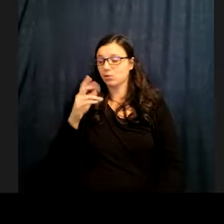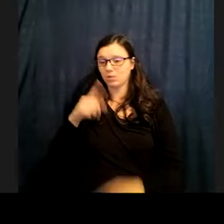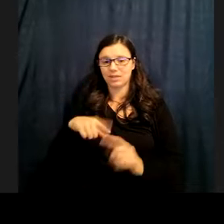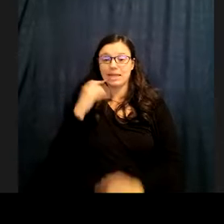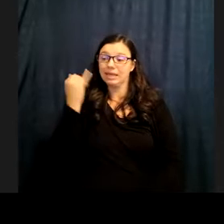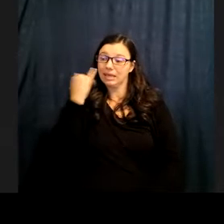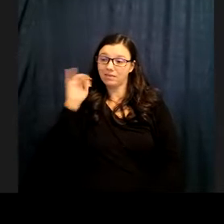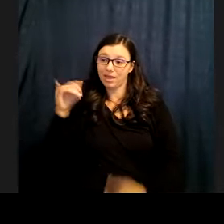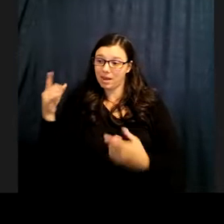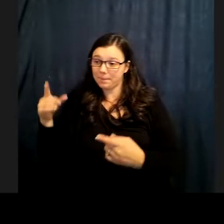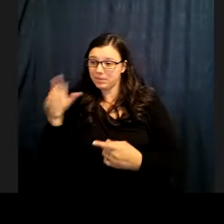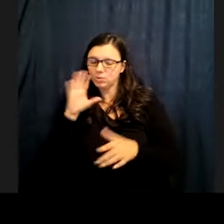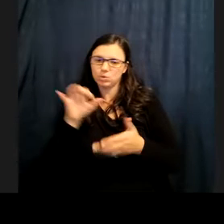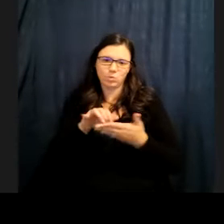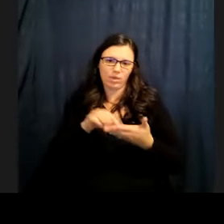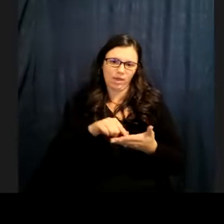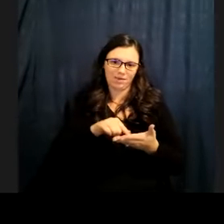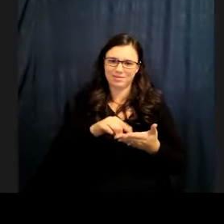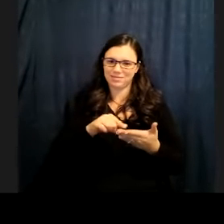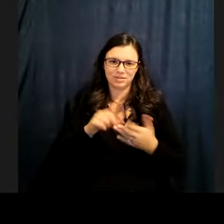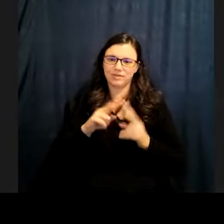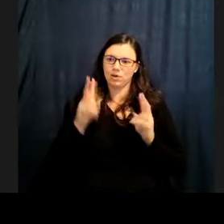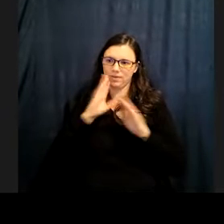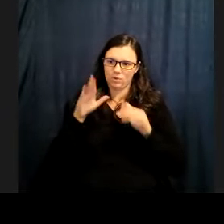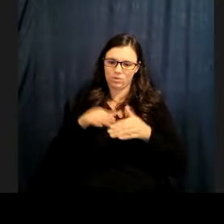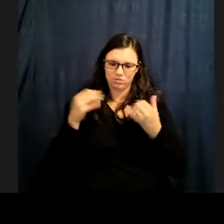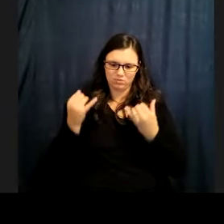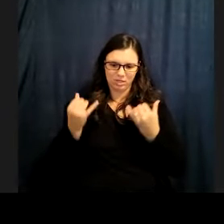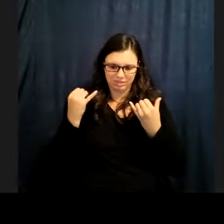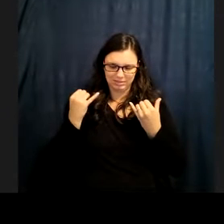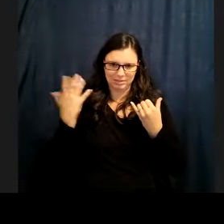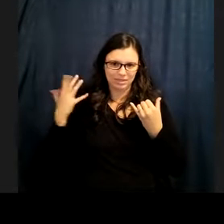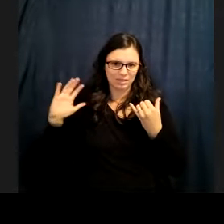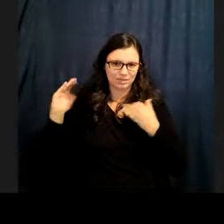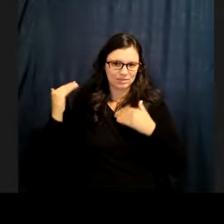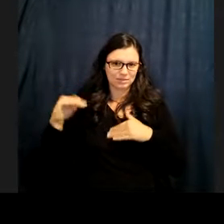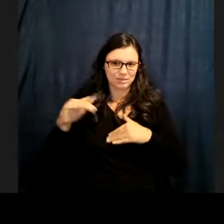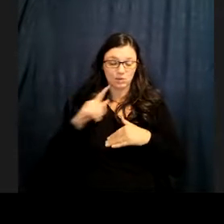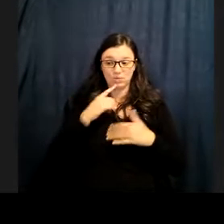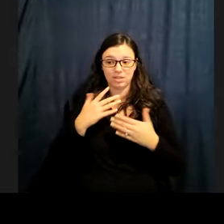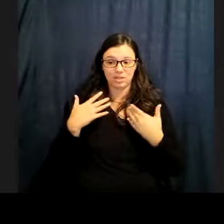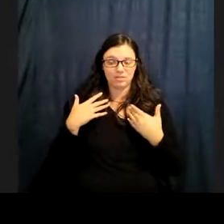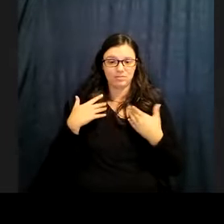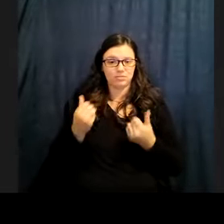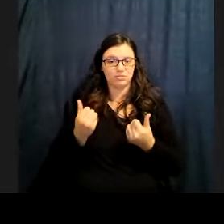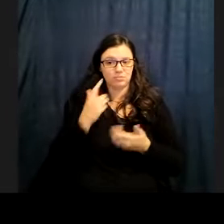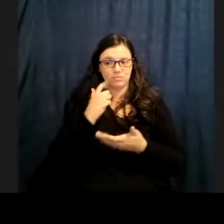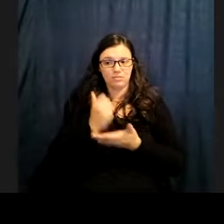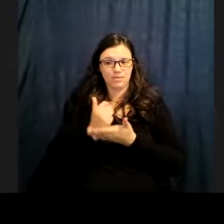we can do this. It's just very focused on the present. And that was very helpful to his parents,